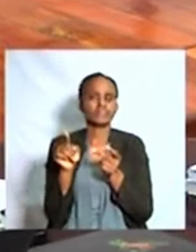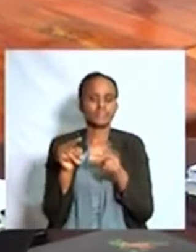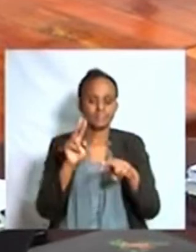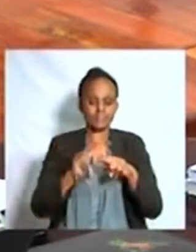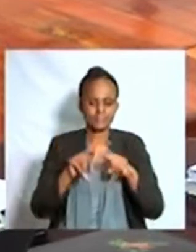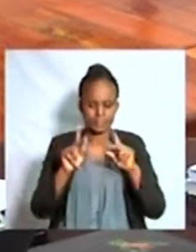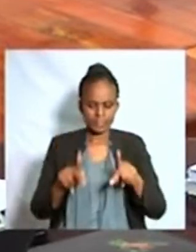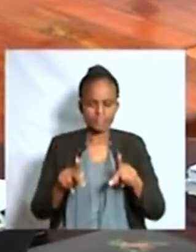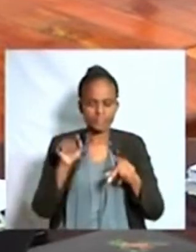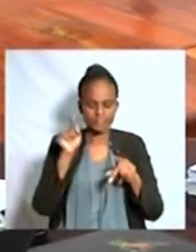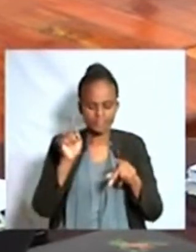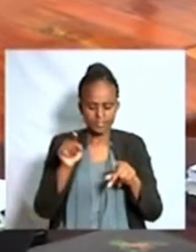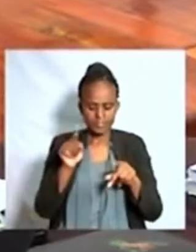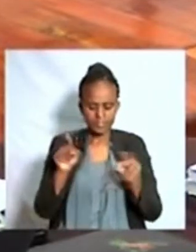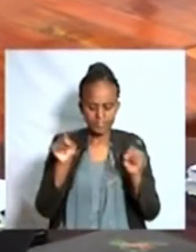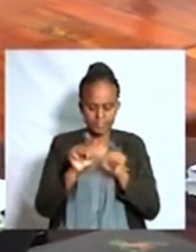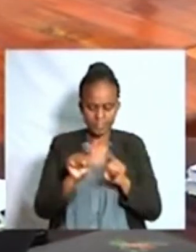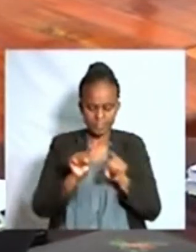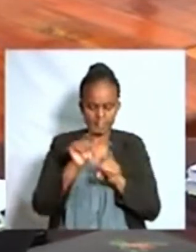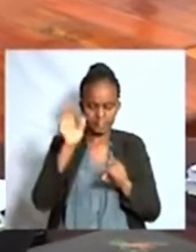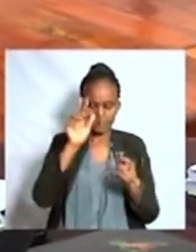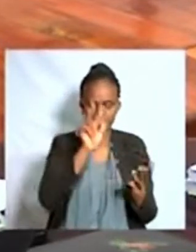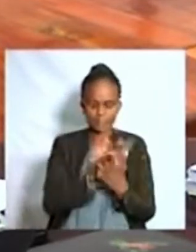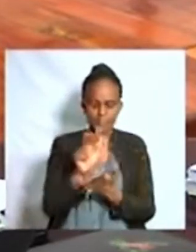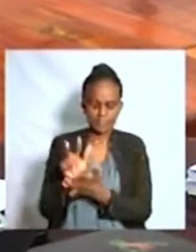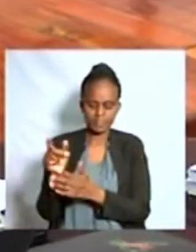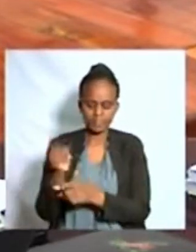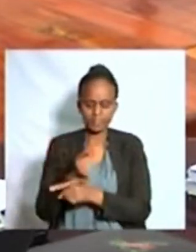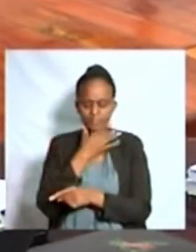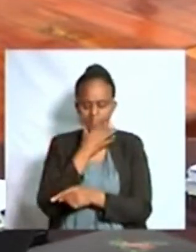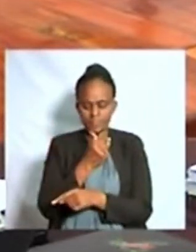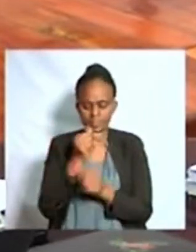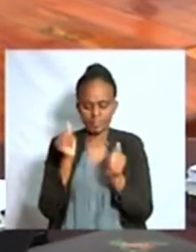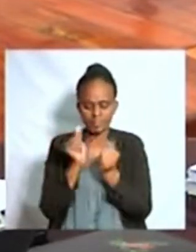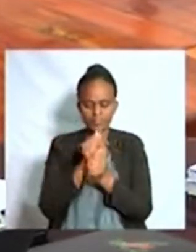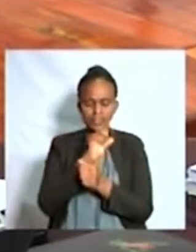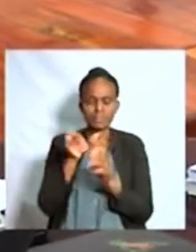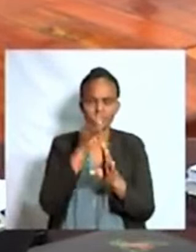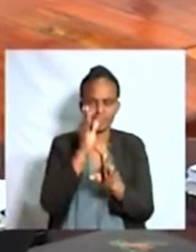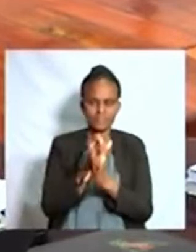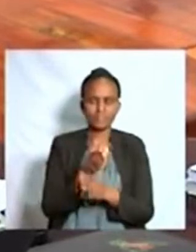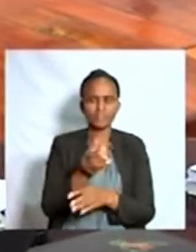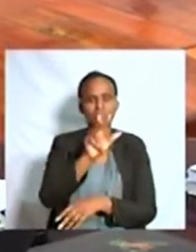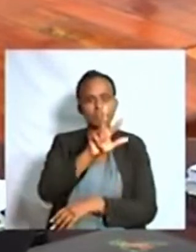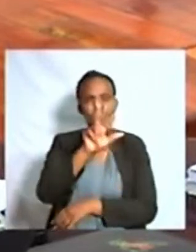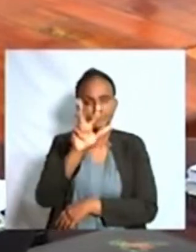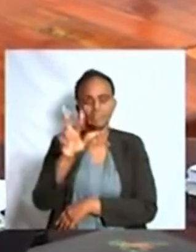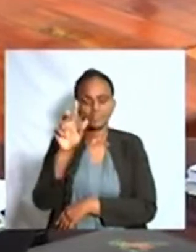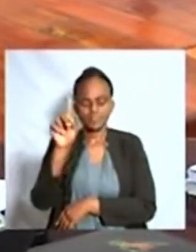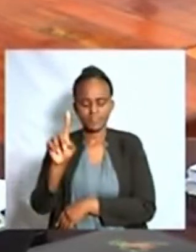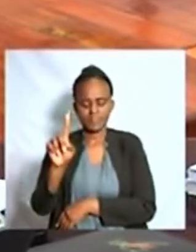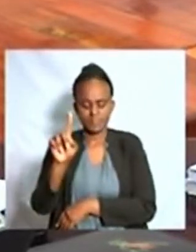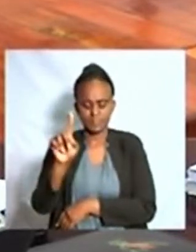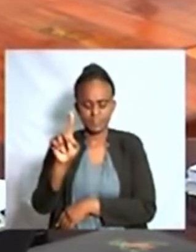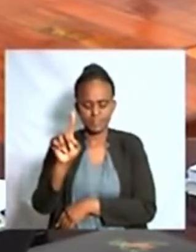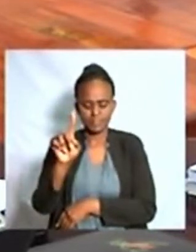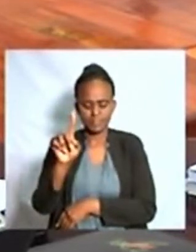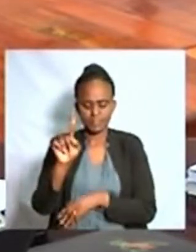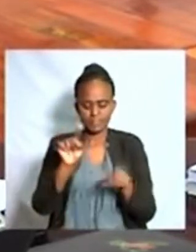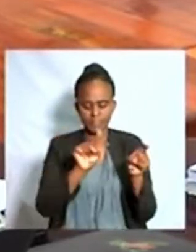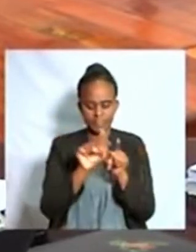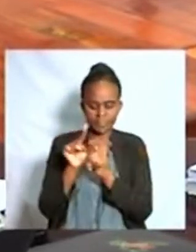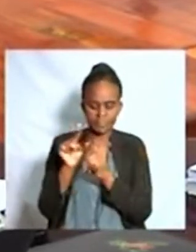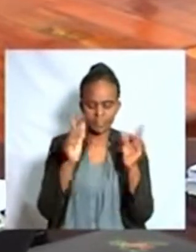Chair, this designation is yet to be ratified by the Commission. Reference is made to Appendix D3.1. As a remedial